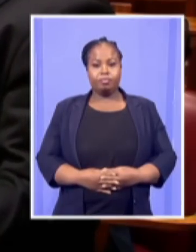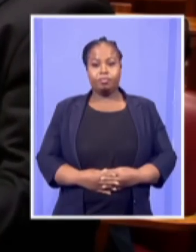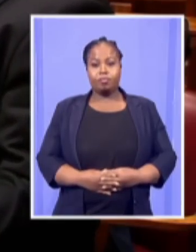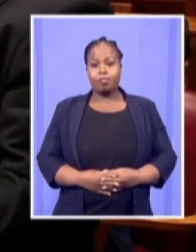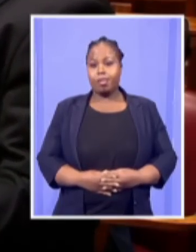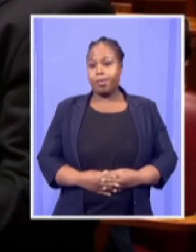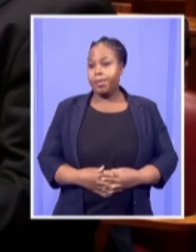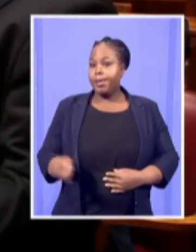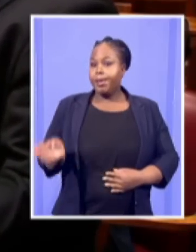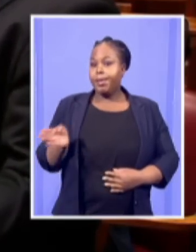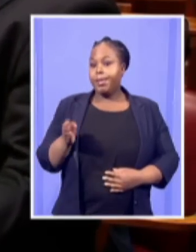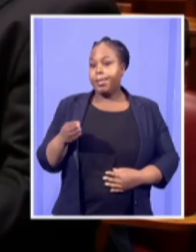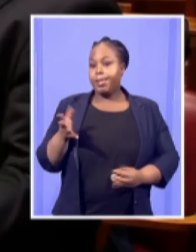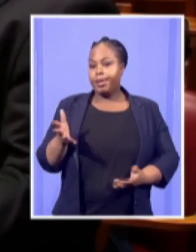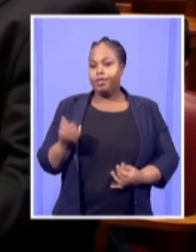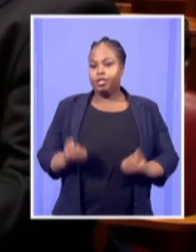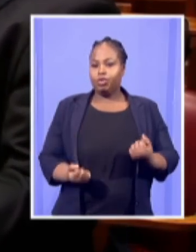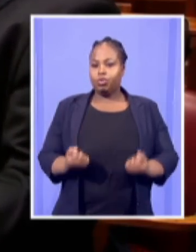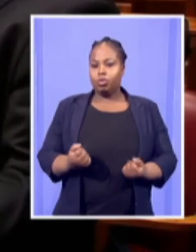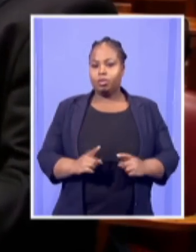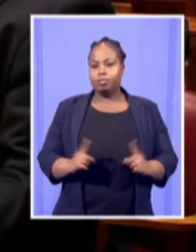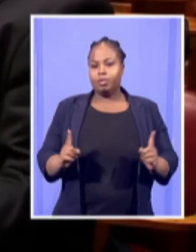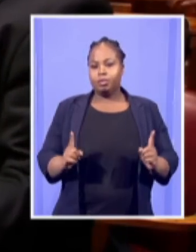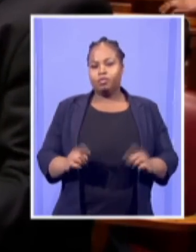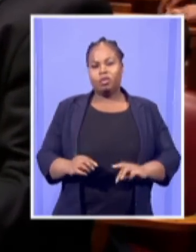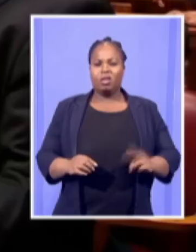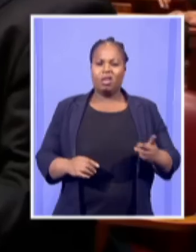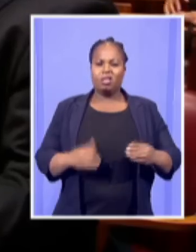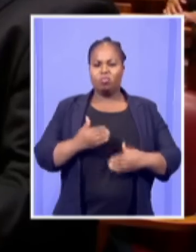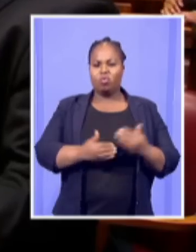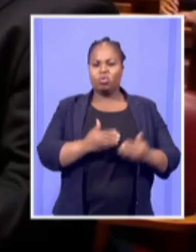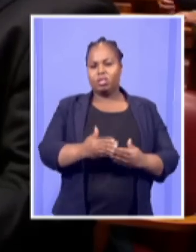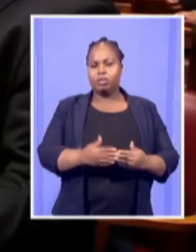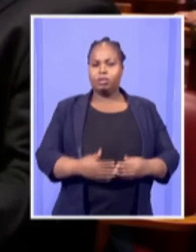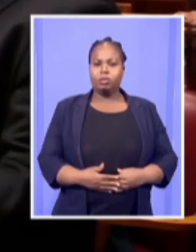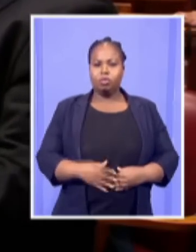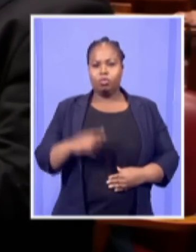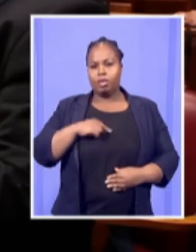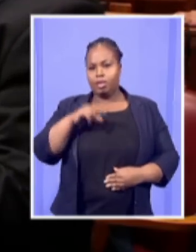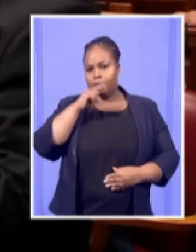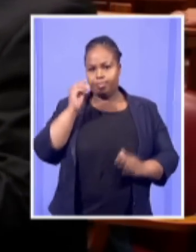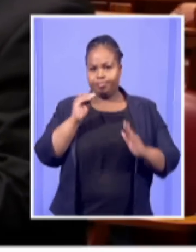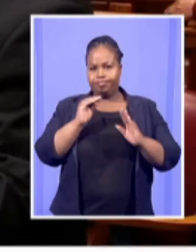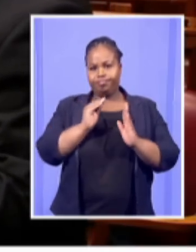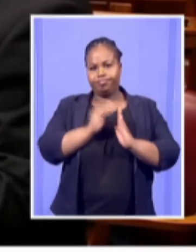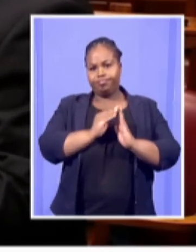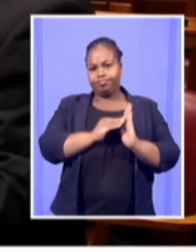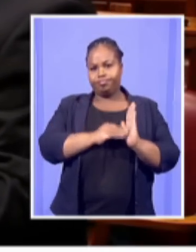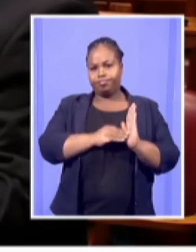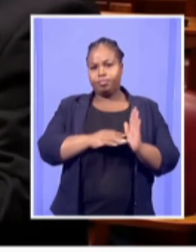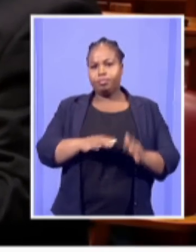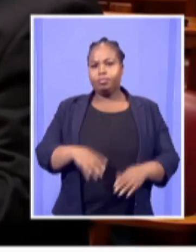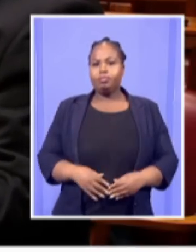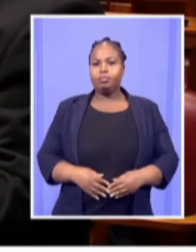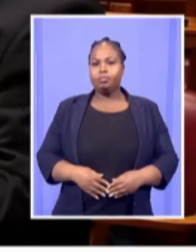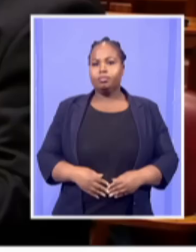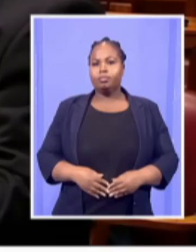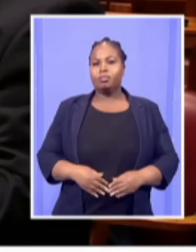it's for purposes of the other process, the extradition, that their names are included in the charge sheet.